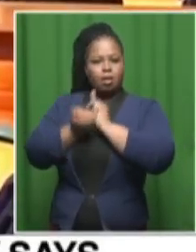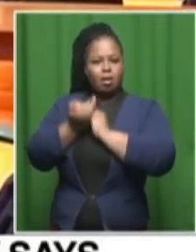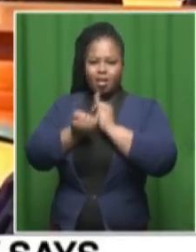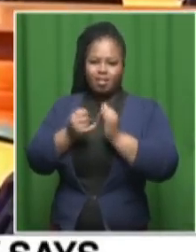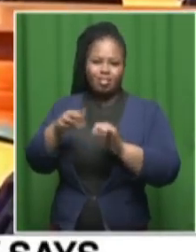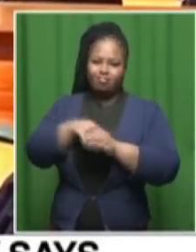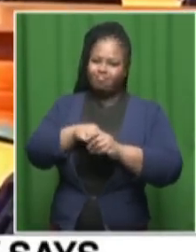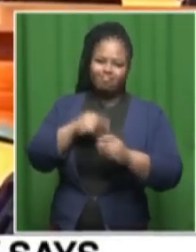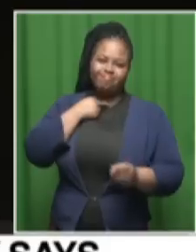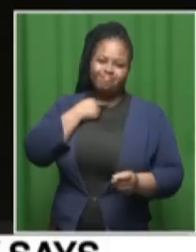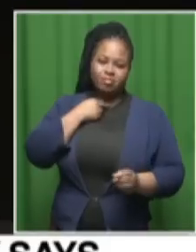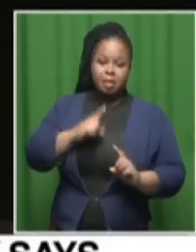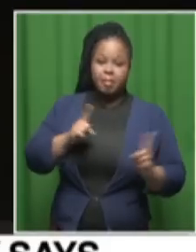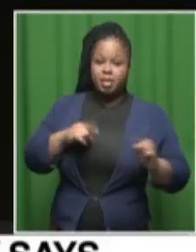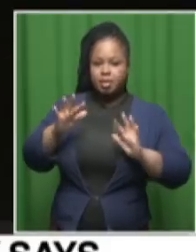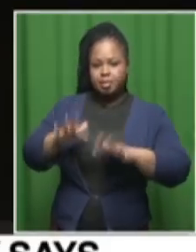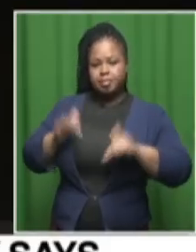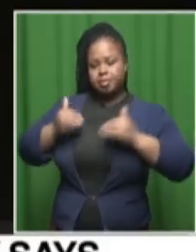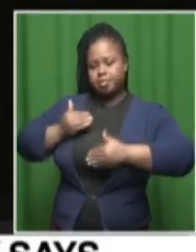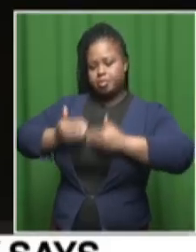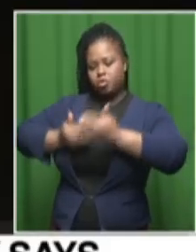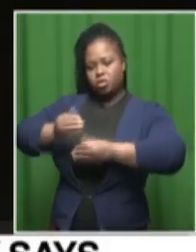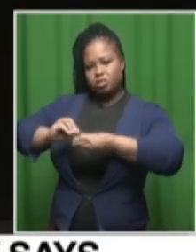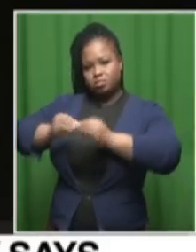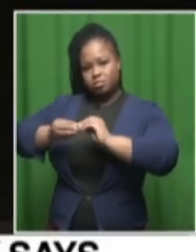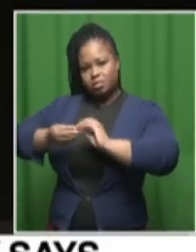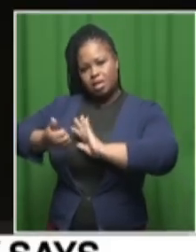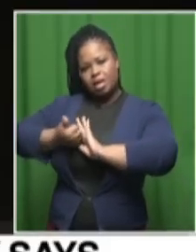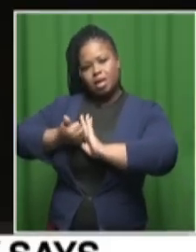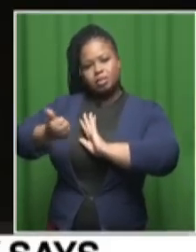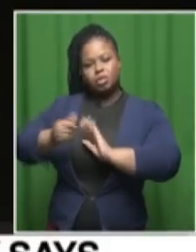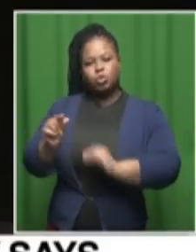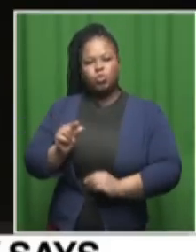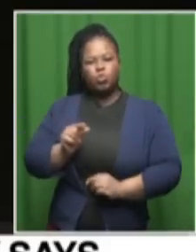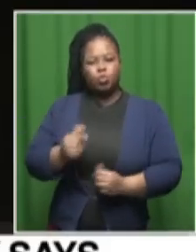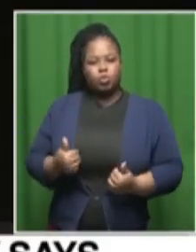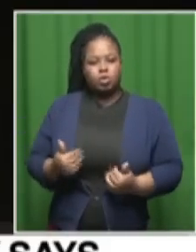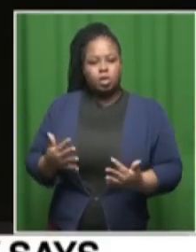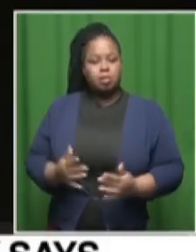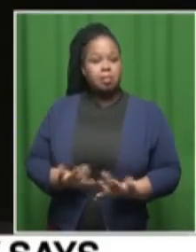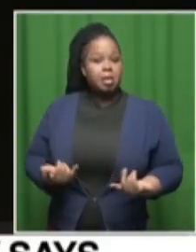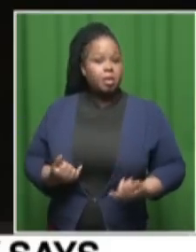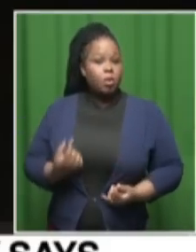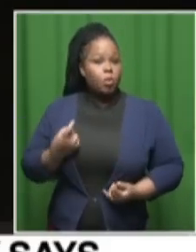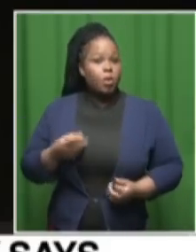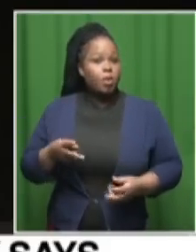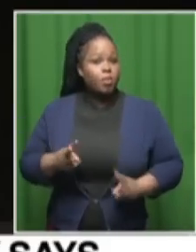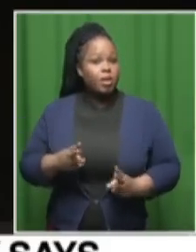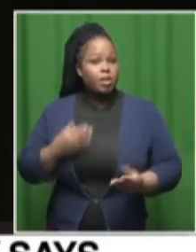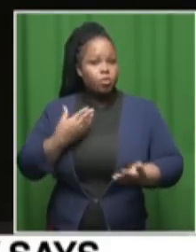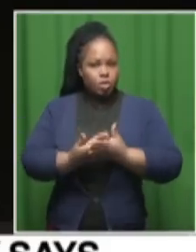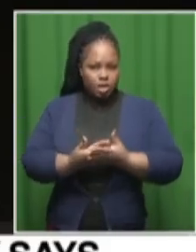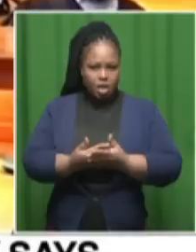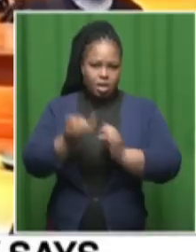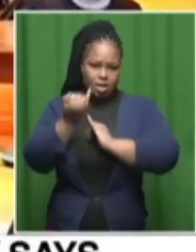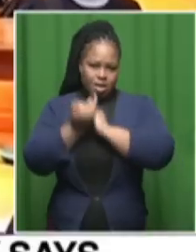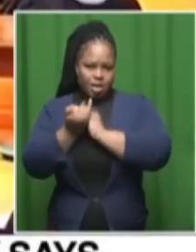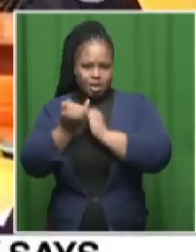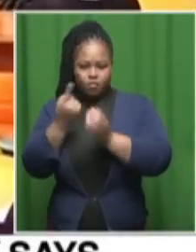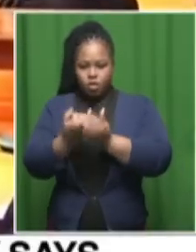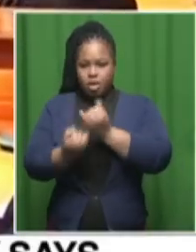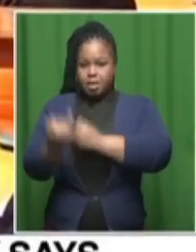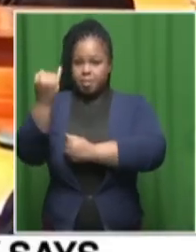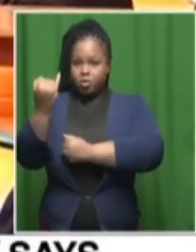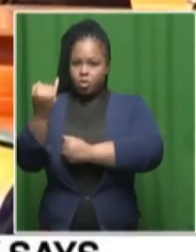elections, the parliamentary process to amend the Act is yet to begin. Therefore, the only way that a candidate can currently contest